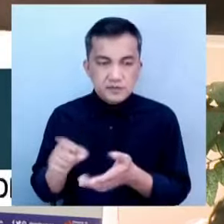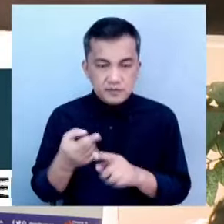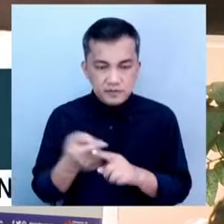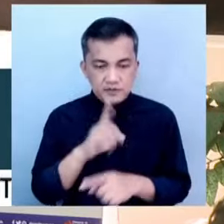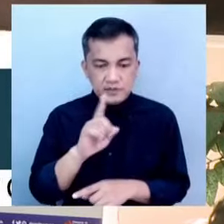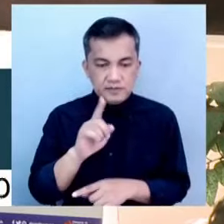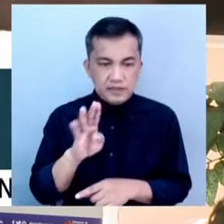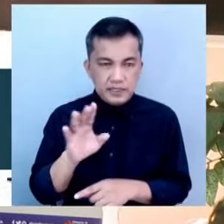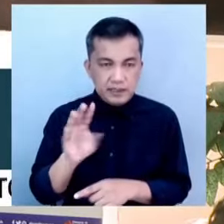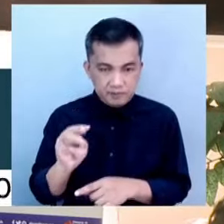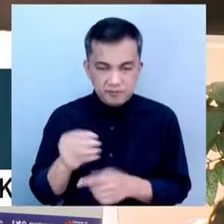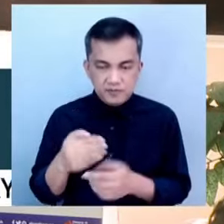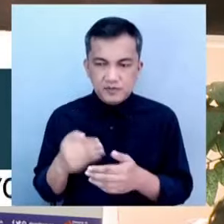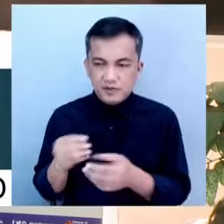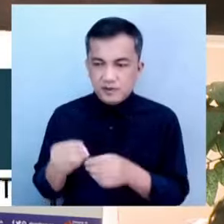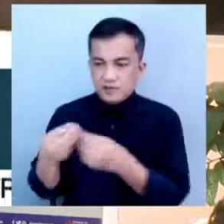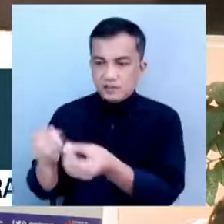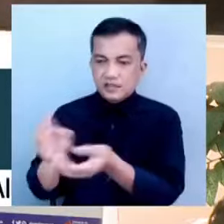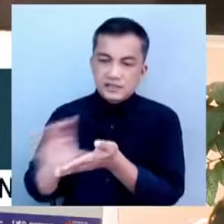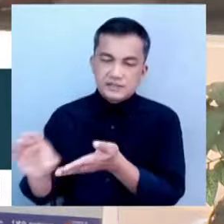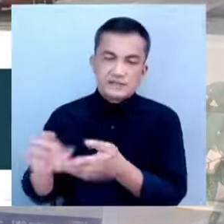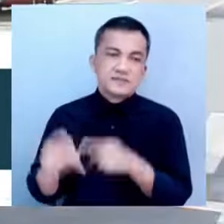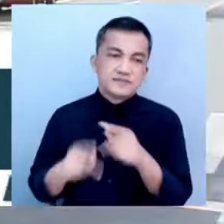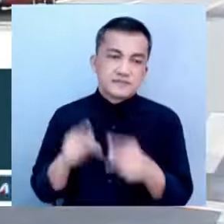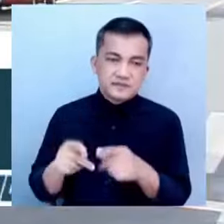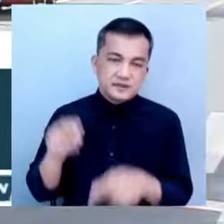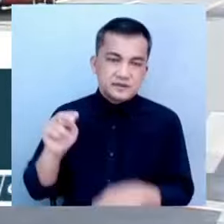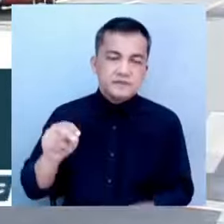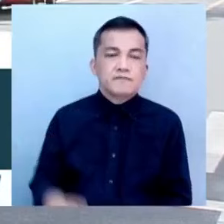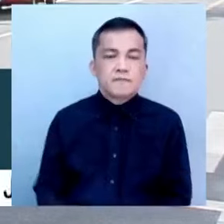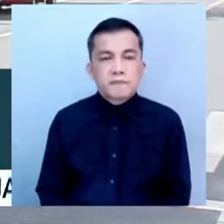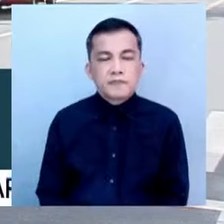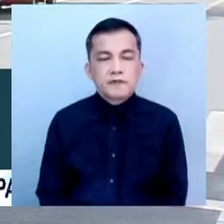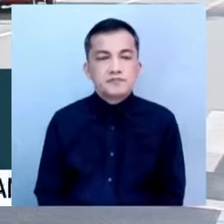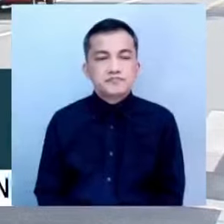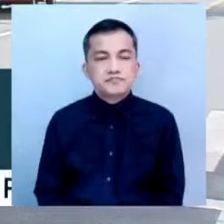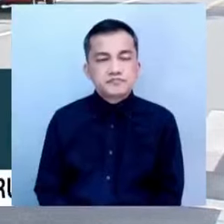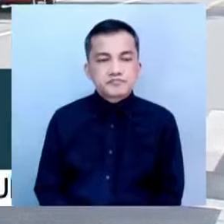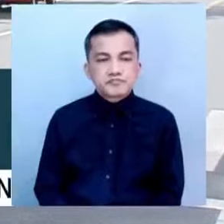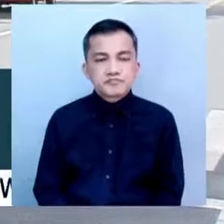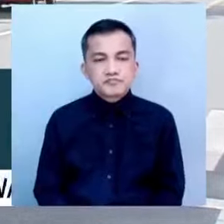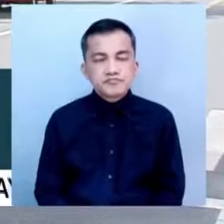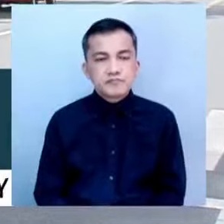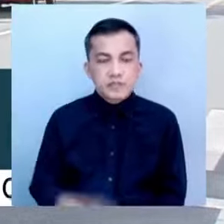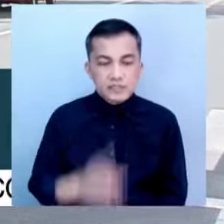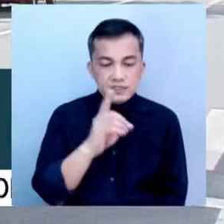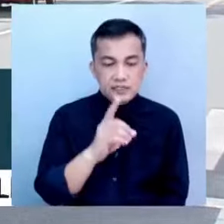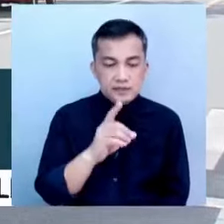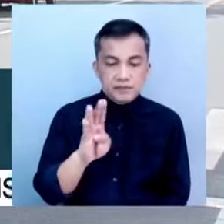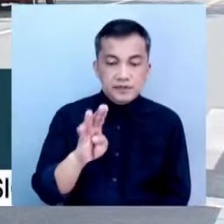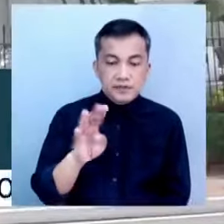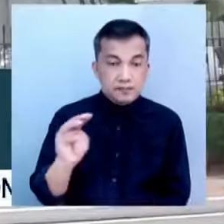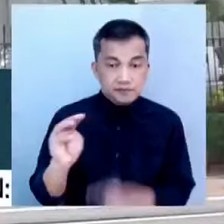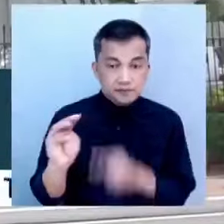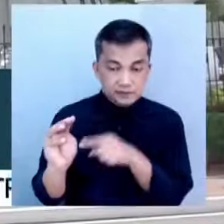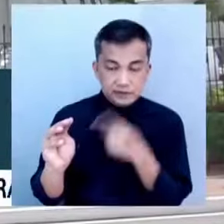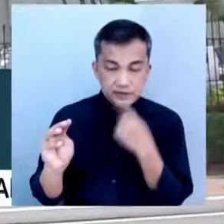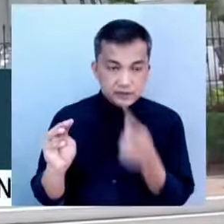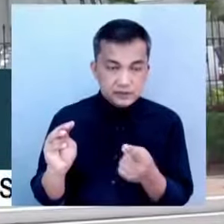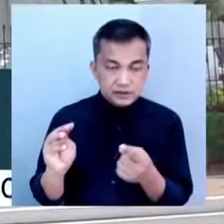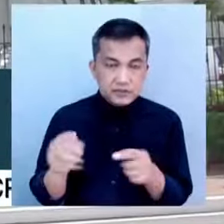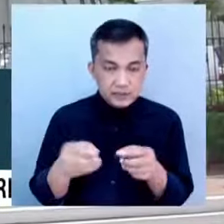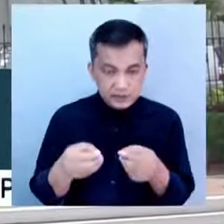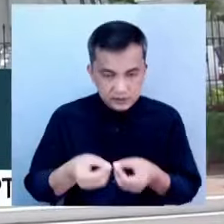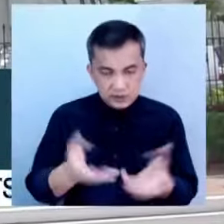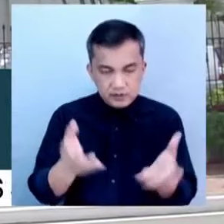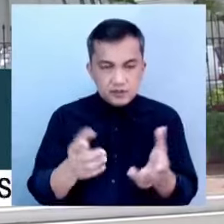din ng cash doon sa ating mga kababayang nangangailangan. The Department of Budget and Management, for its part, says it has released the